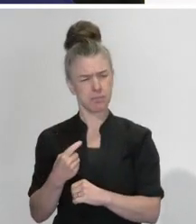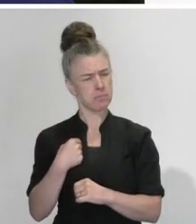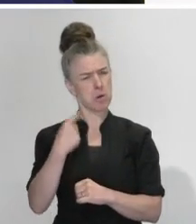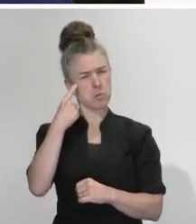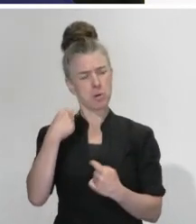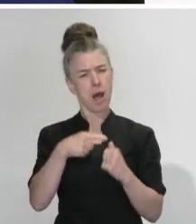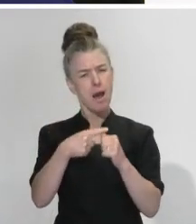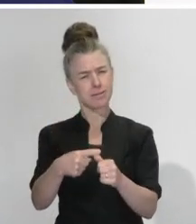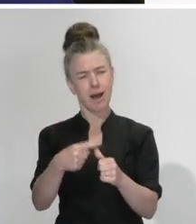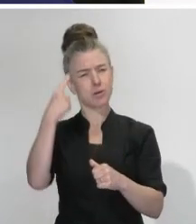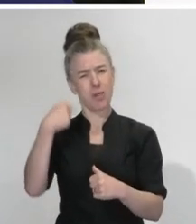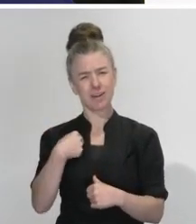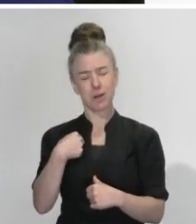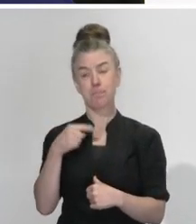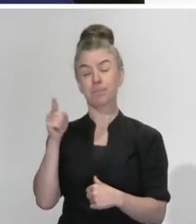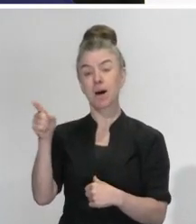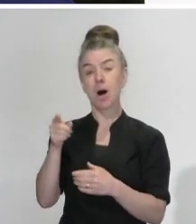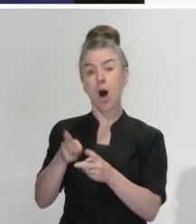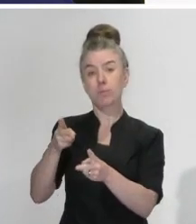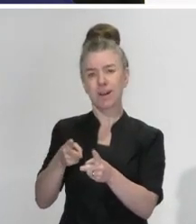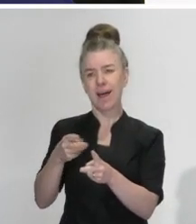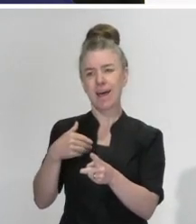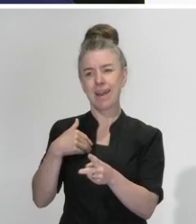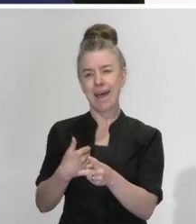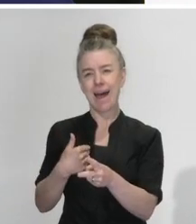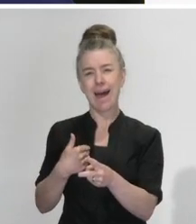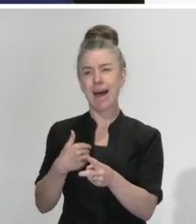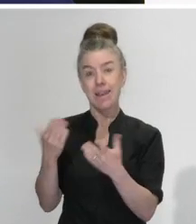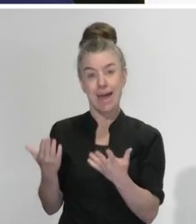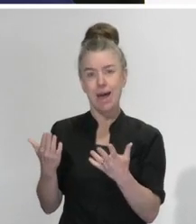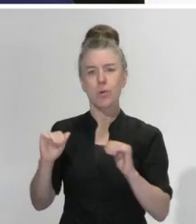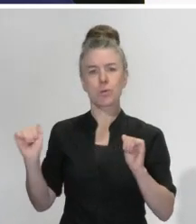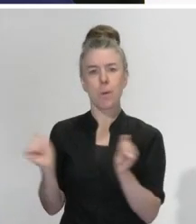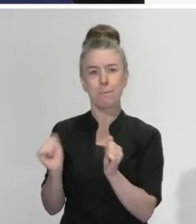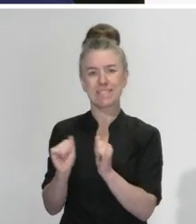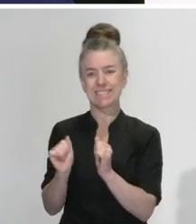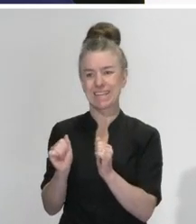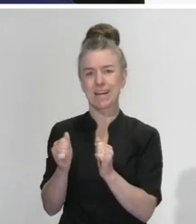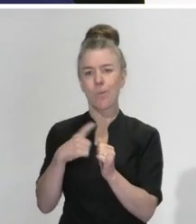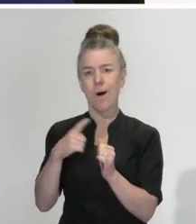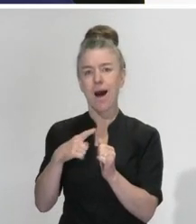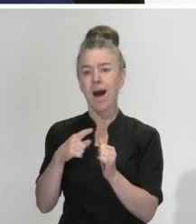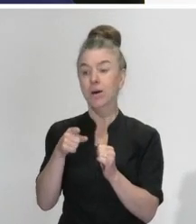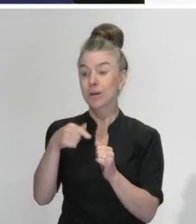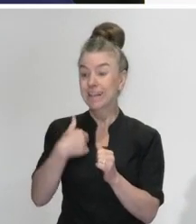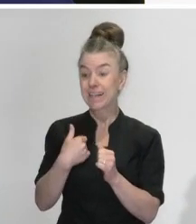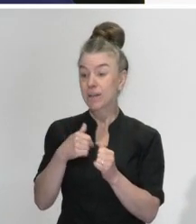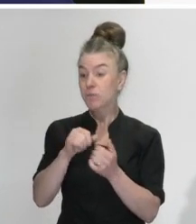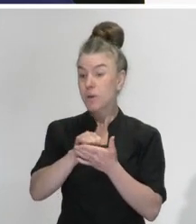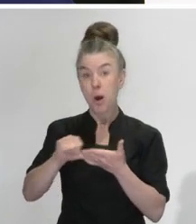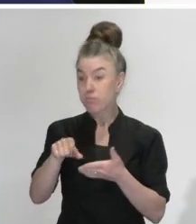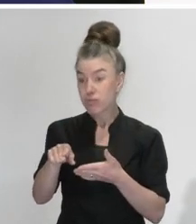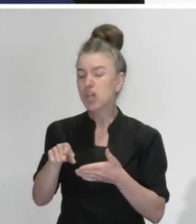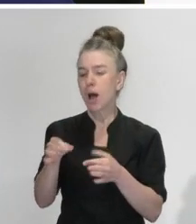up capacity by stopping elective surgery, they have got a lot of space there, and I know that they are looking at all